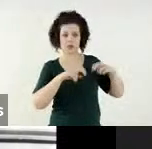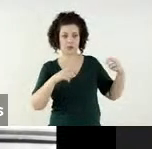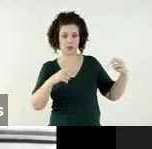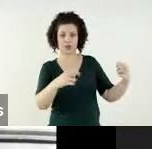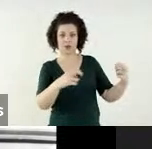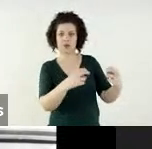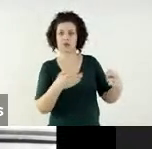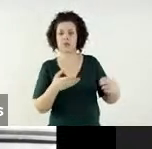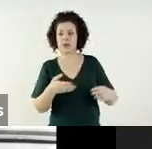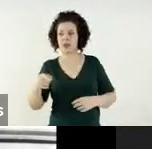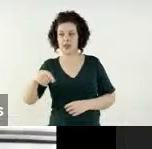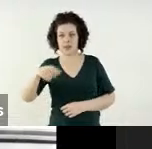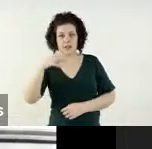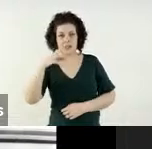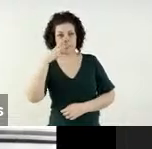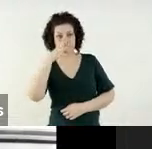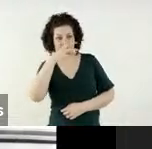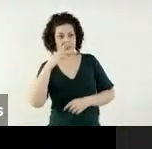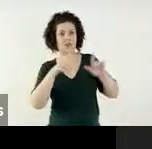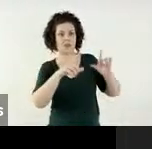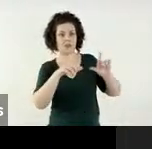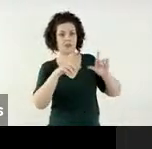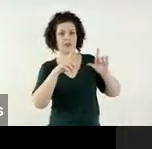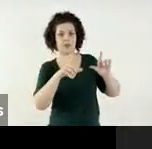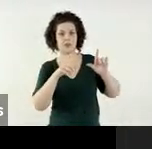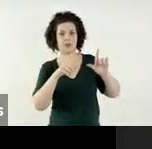camera so many times over.